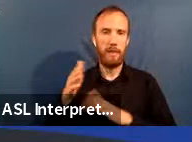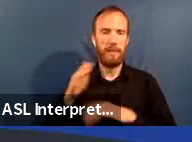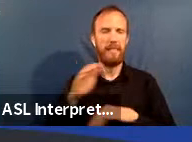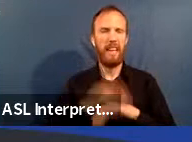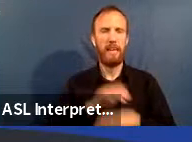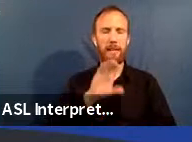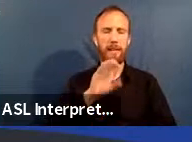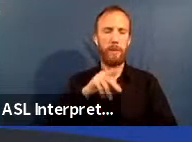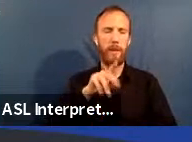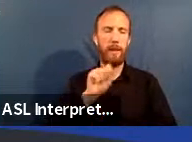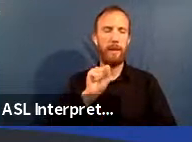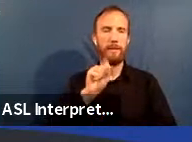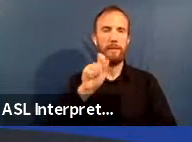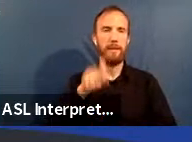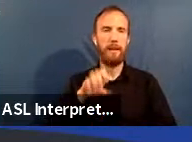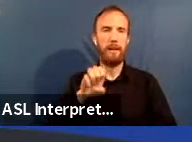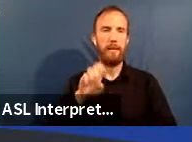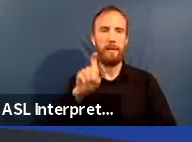focus is